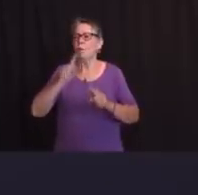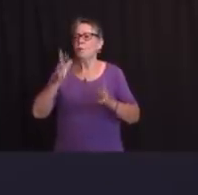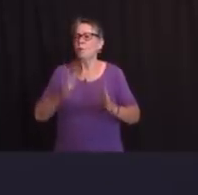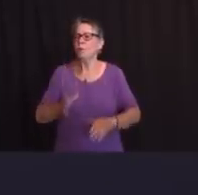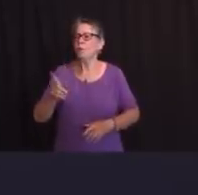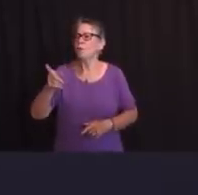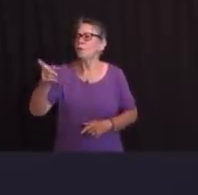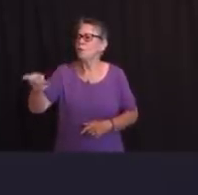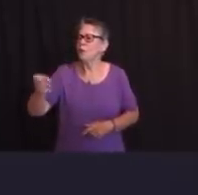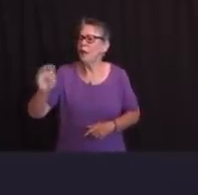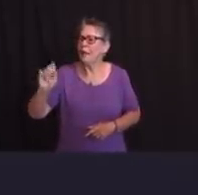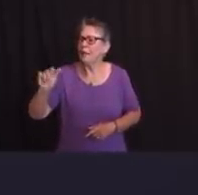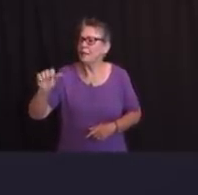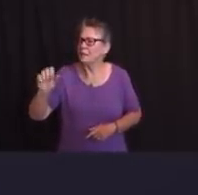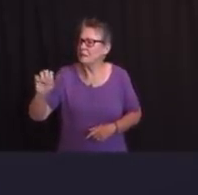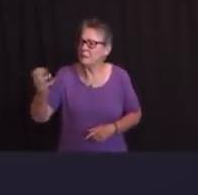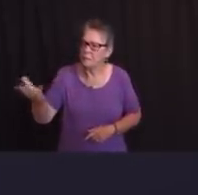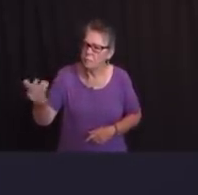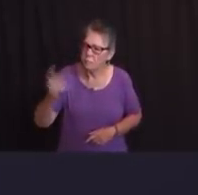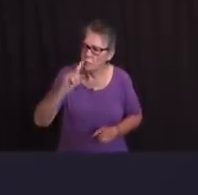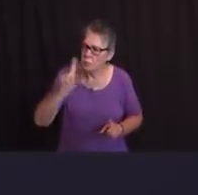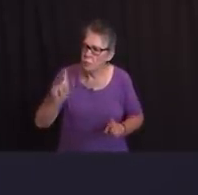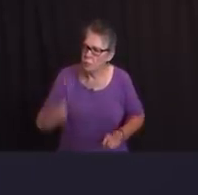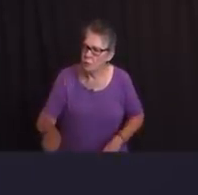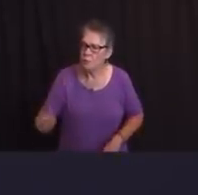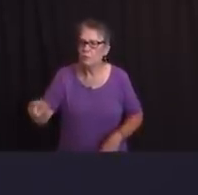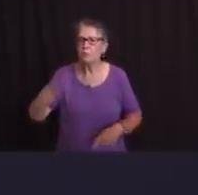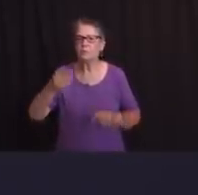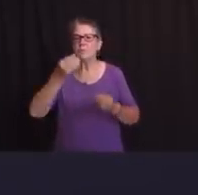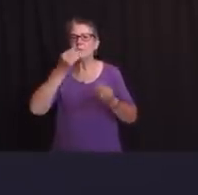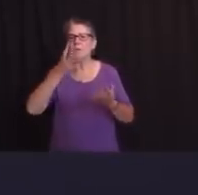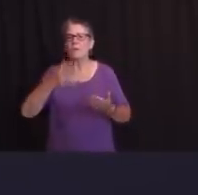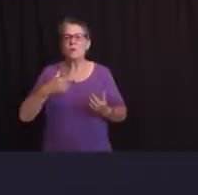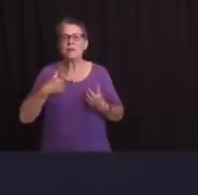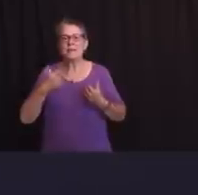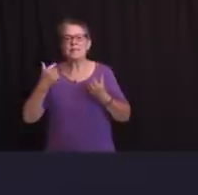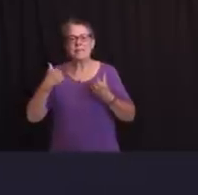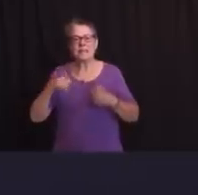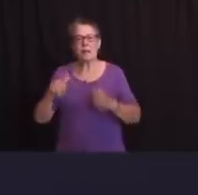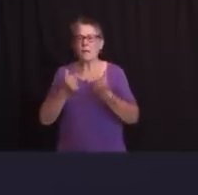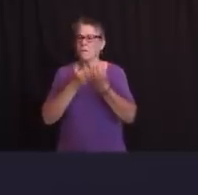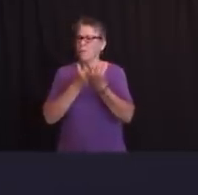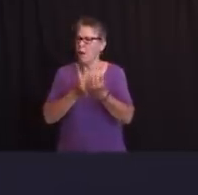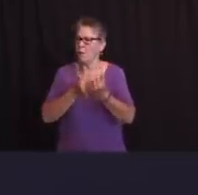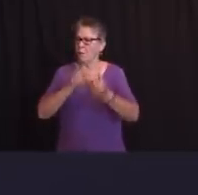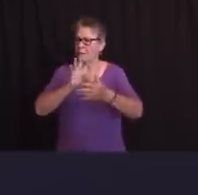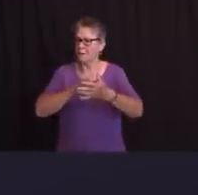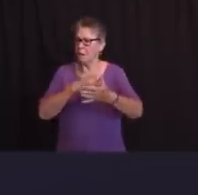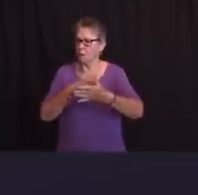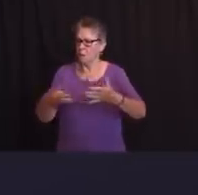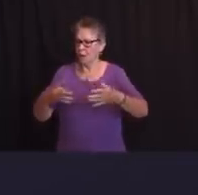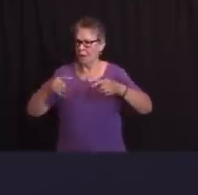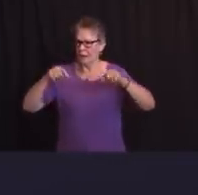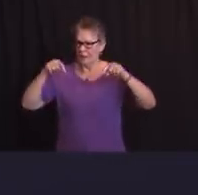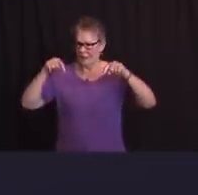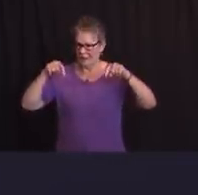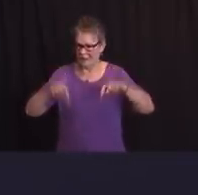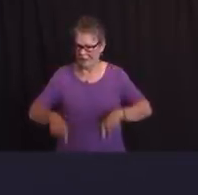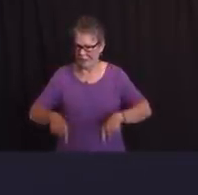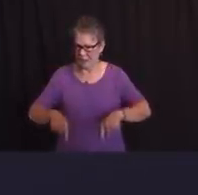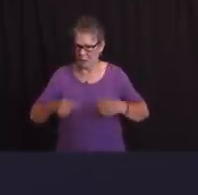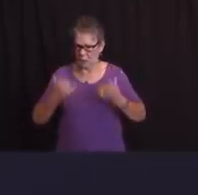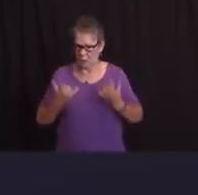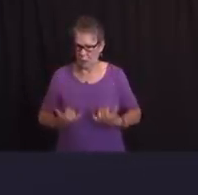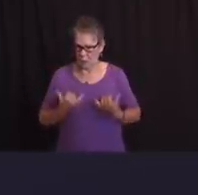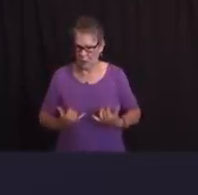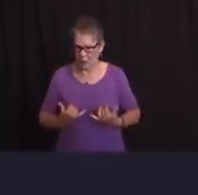the mode that we've been in of late, so we will see you here a week